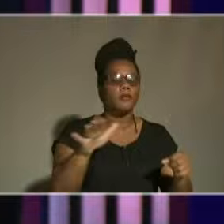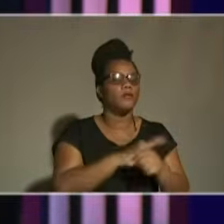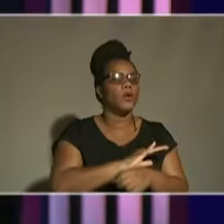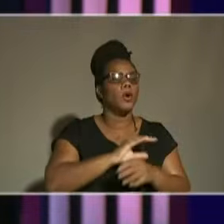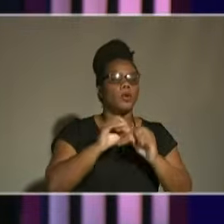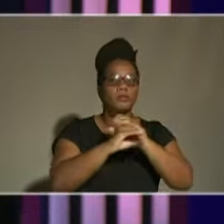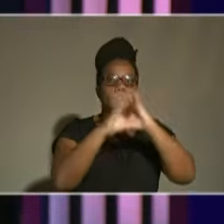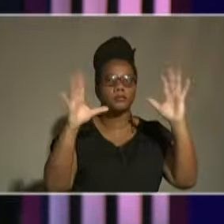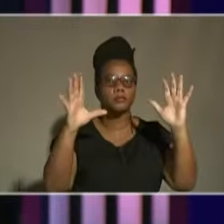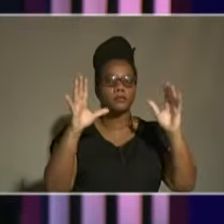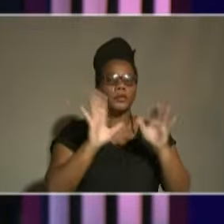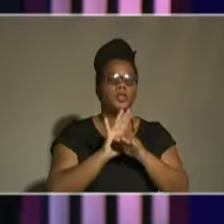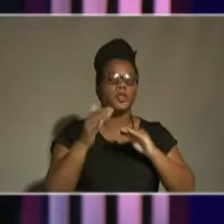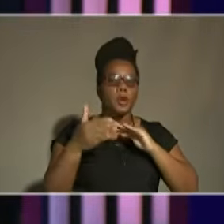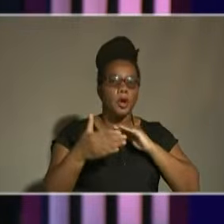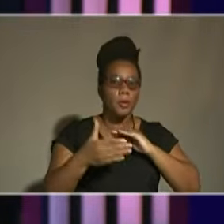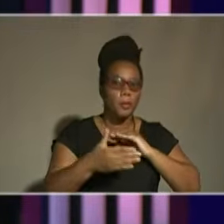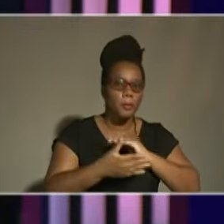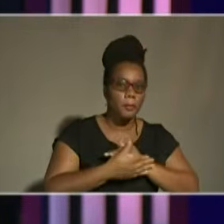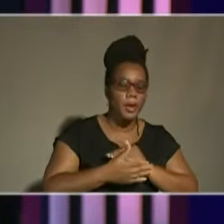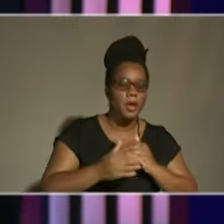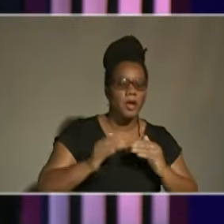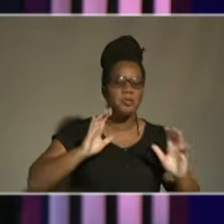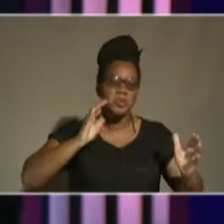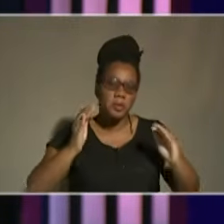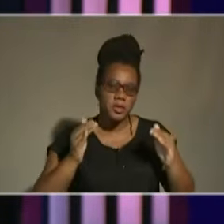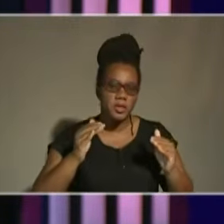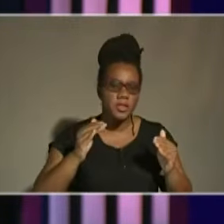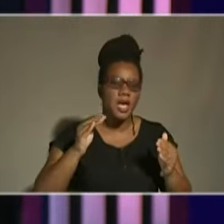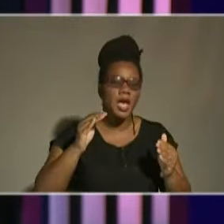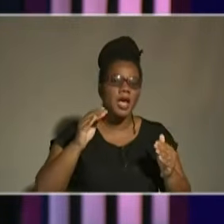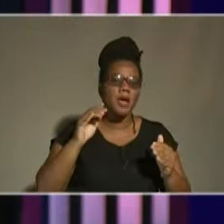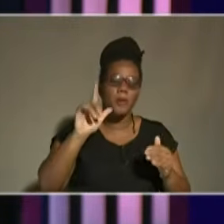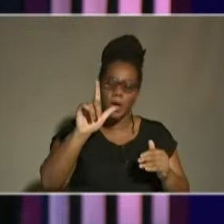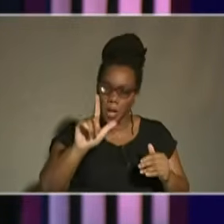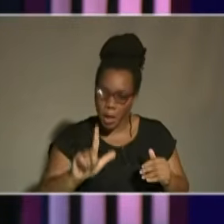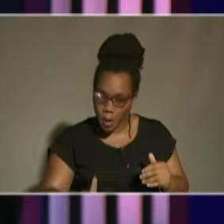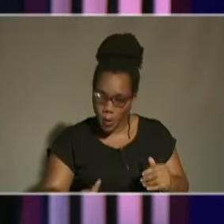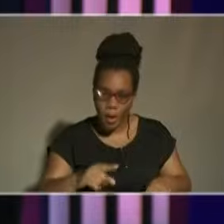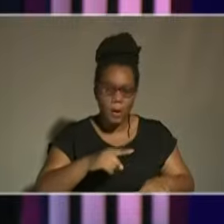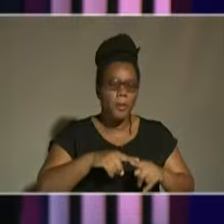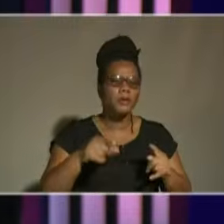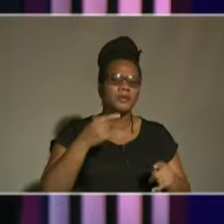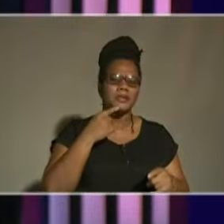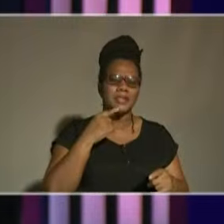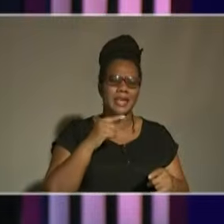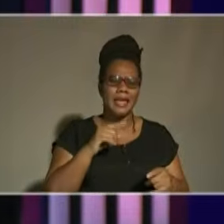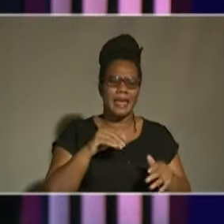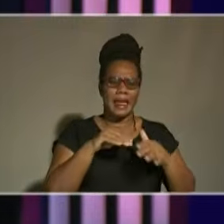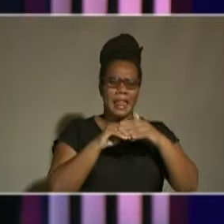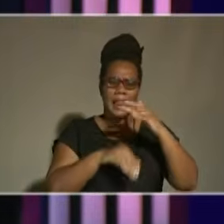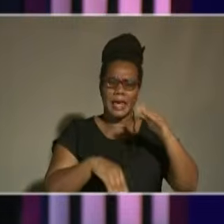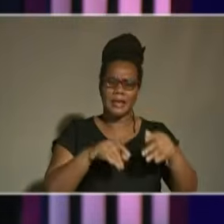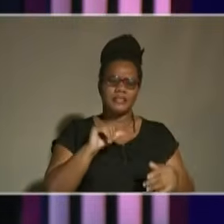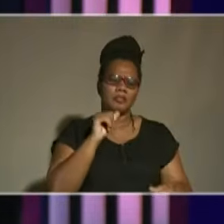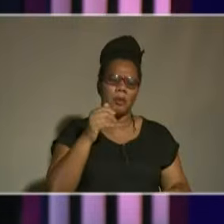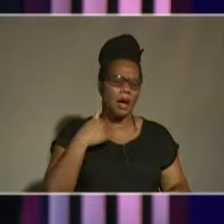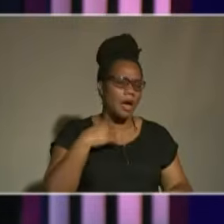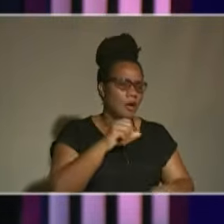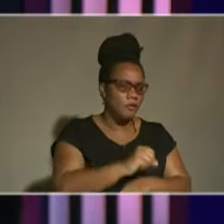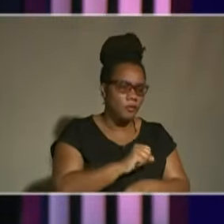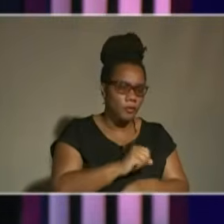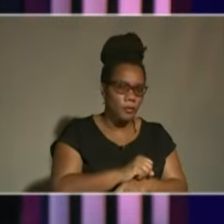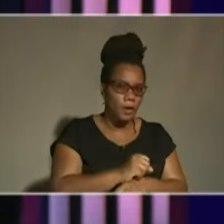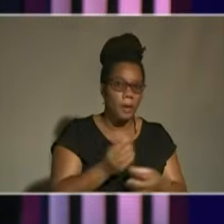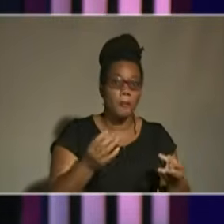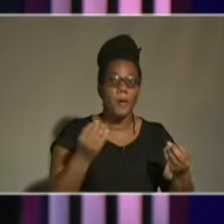Jamaica's competitiveness has been falling, yet they say that we have record low unemployment. Several 100,000 Jamaicans